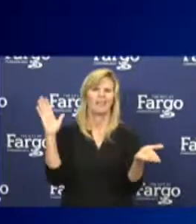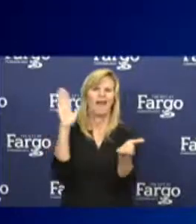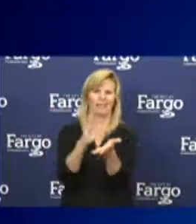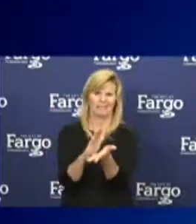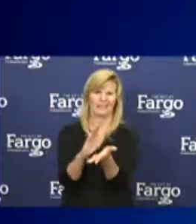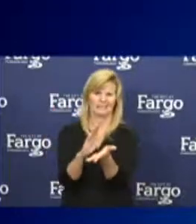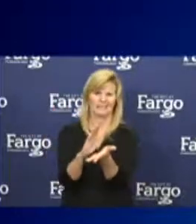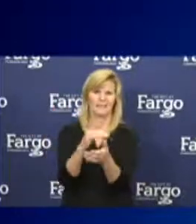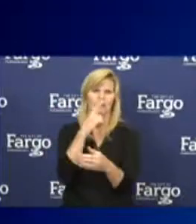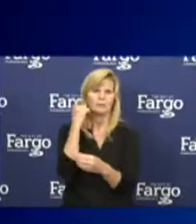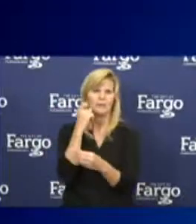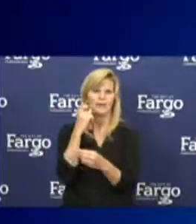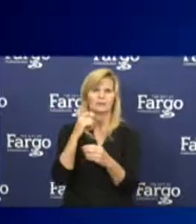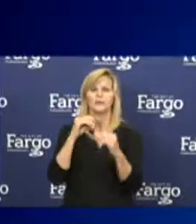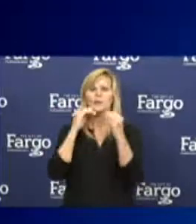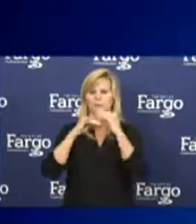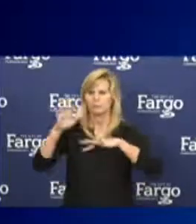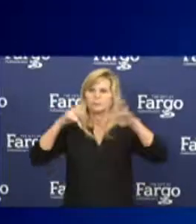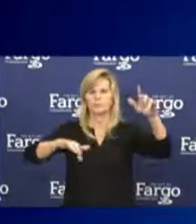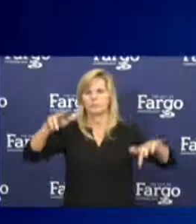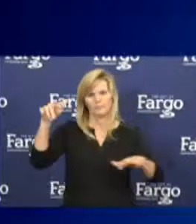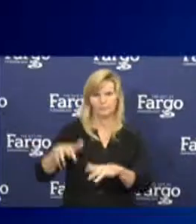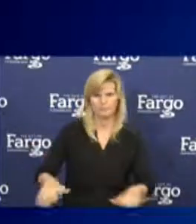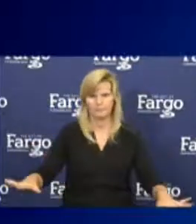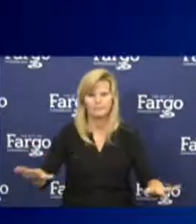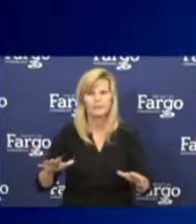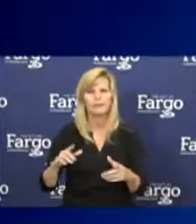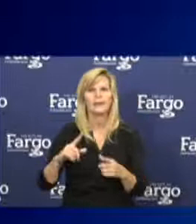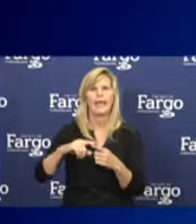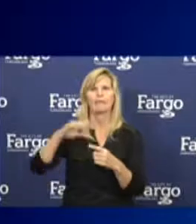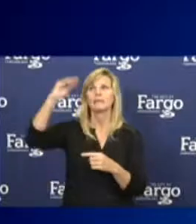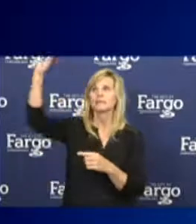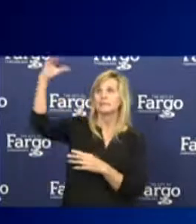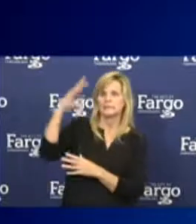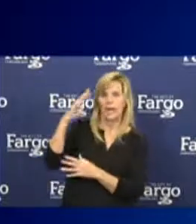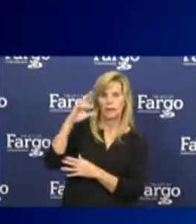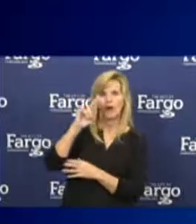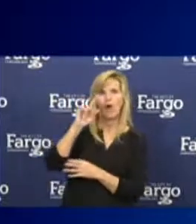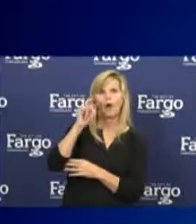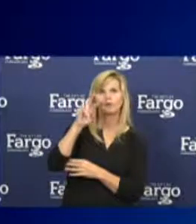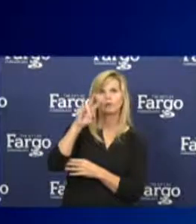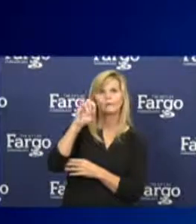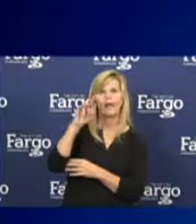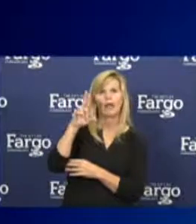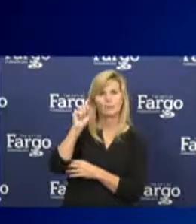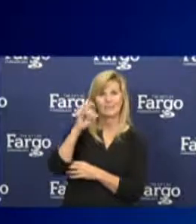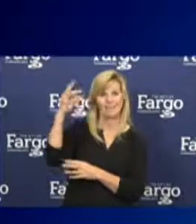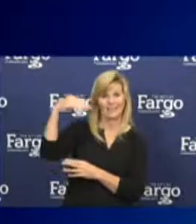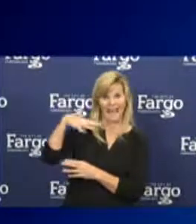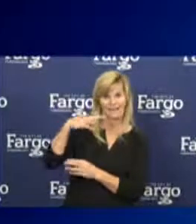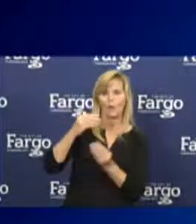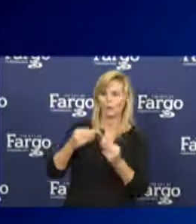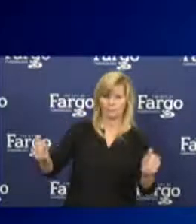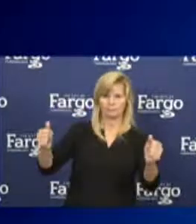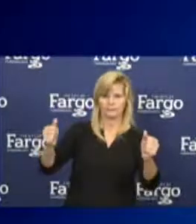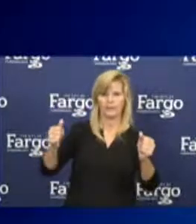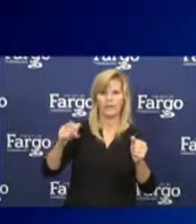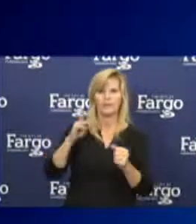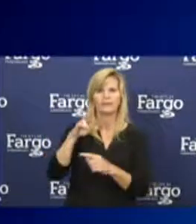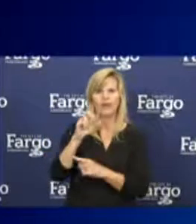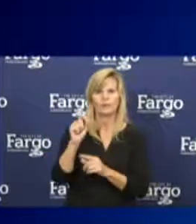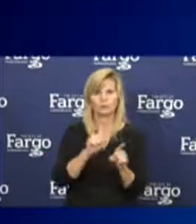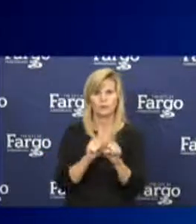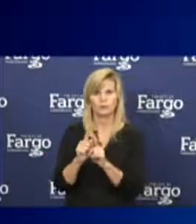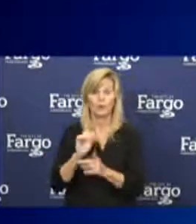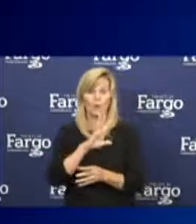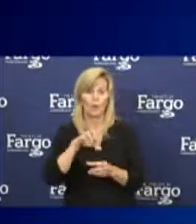because of the rapid dispersal of respiratory droplets, and ultraviolet light from sun actually inactivates the virus fairly quickly. When we are